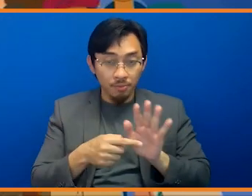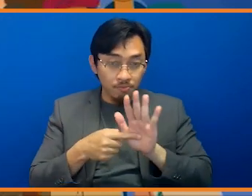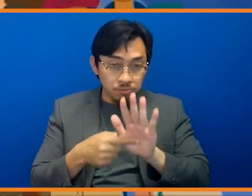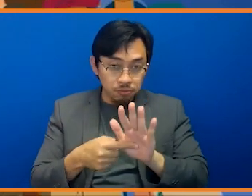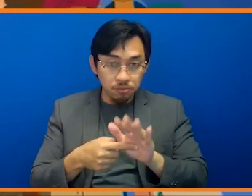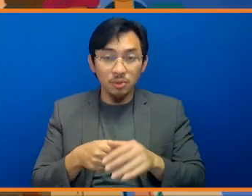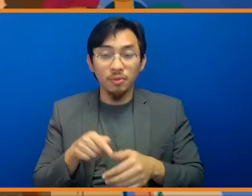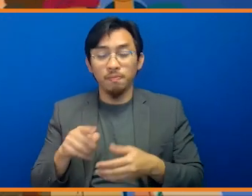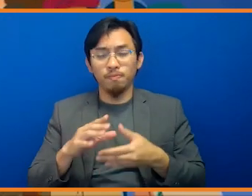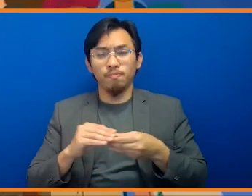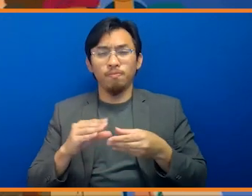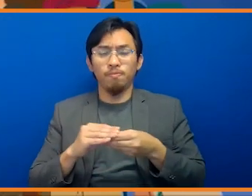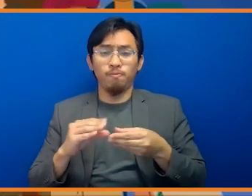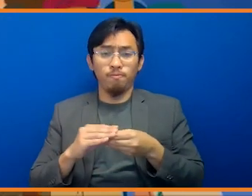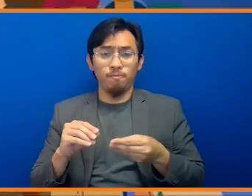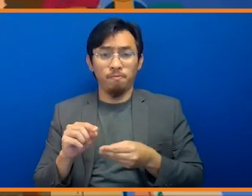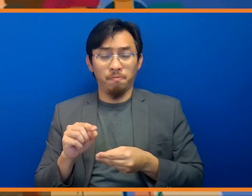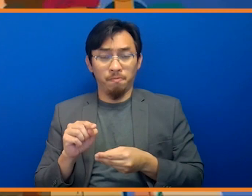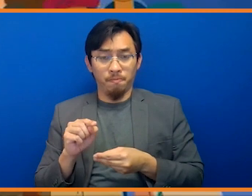But the main narratives